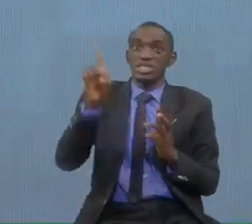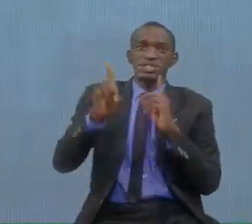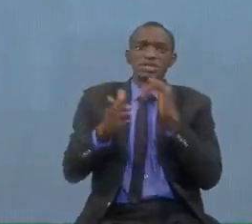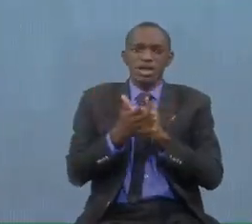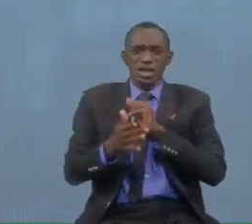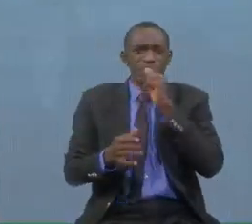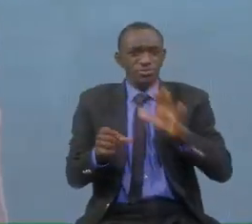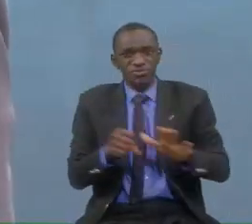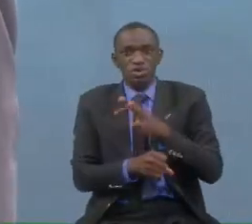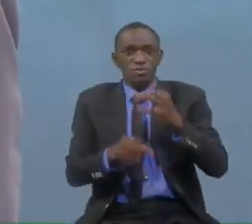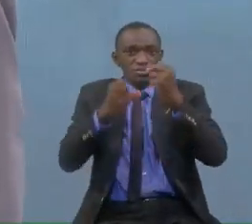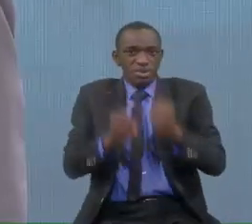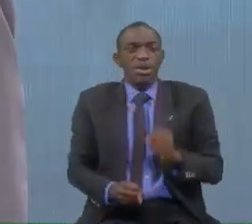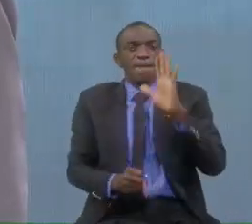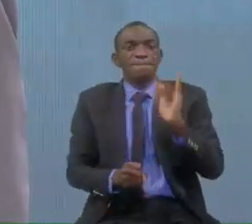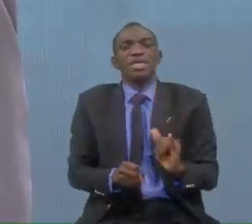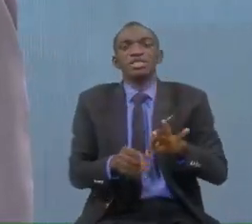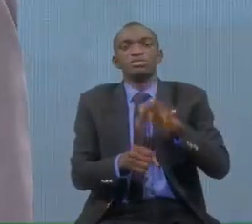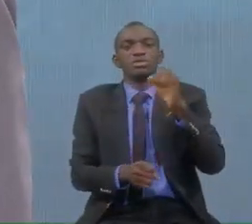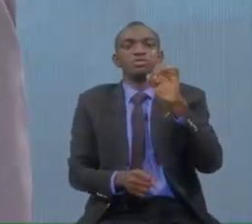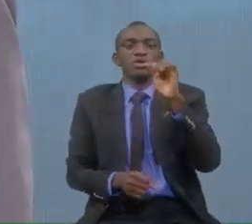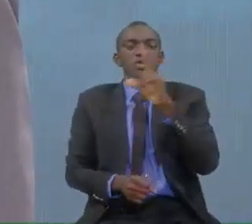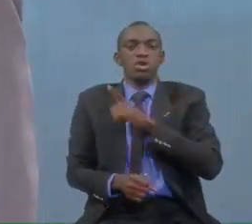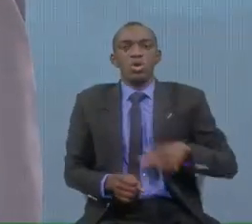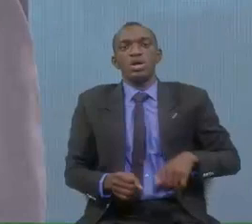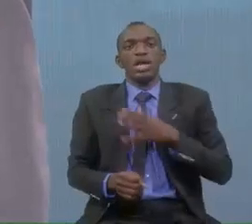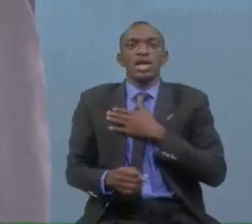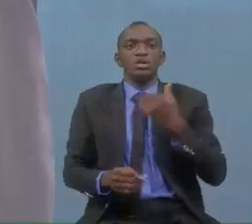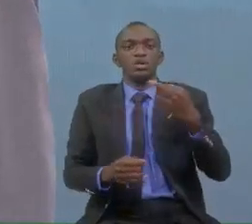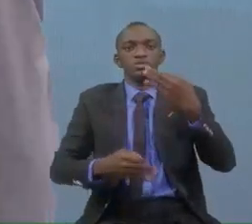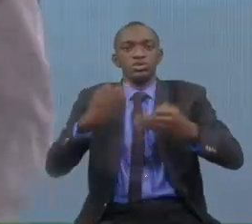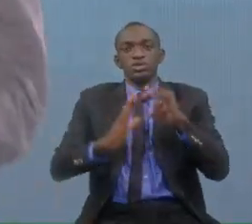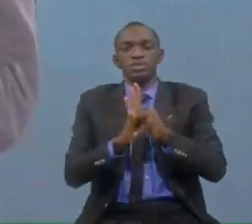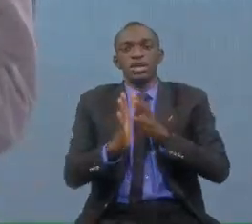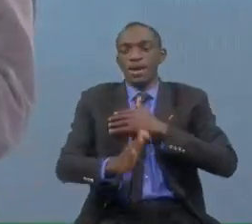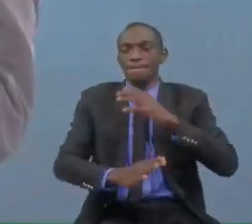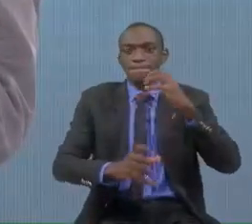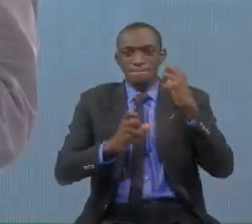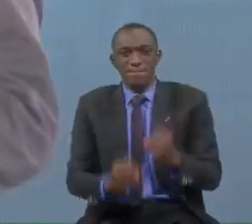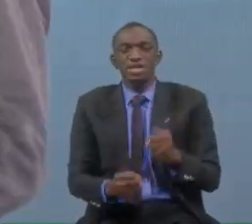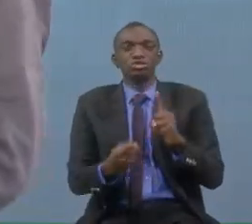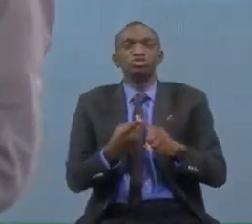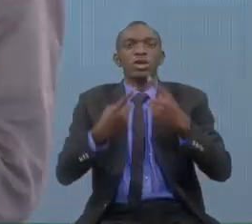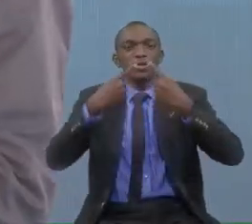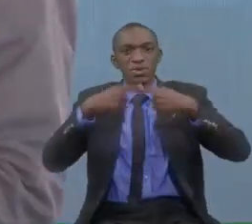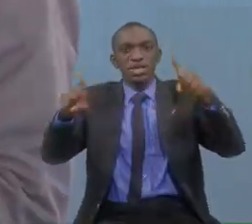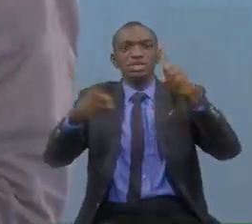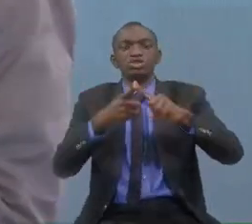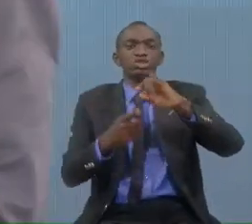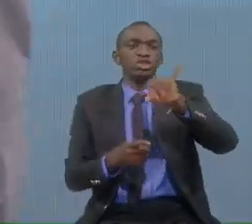judgment and of might to declare unto Jacob his transgression and